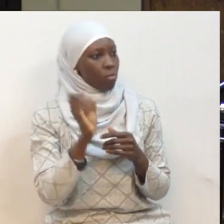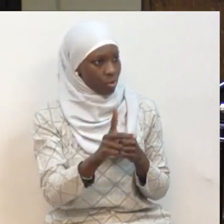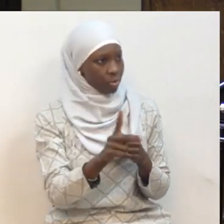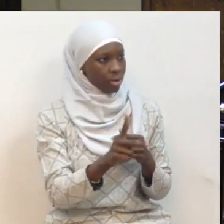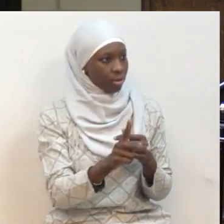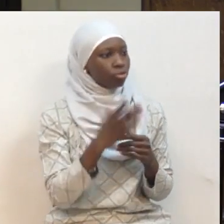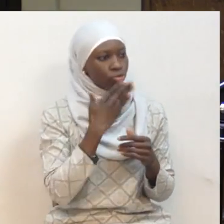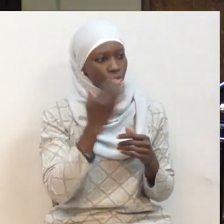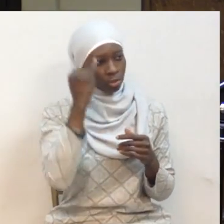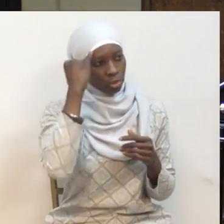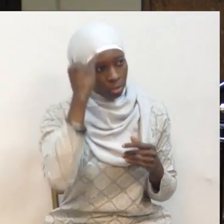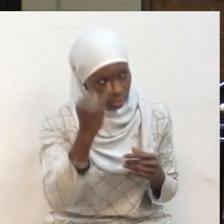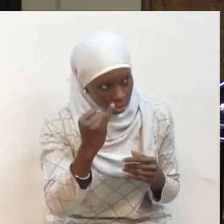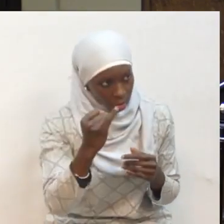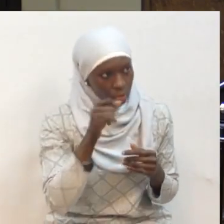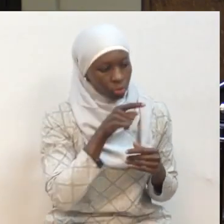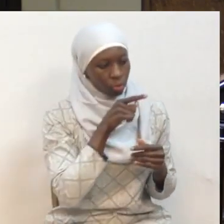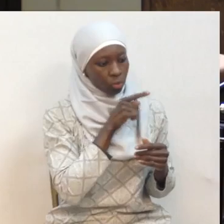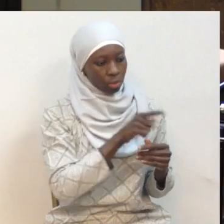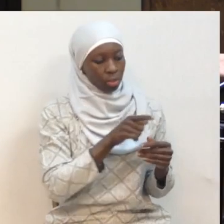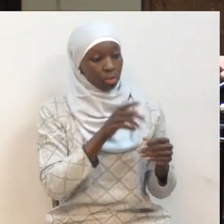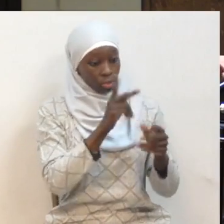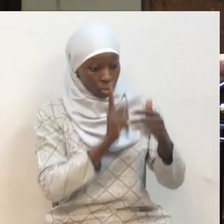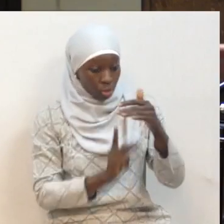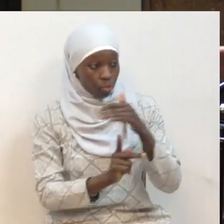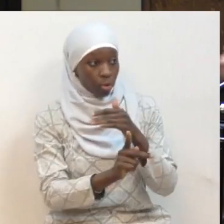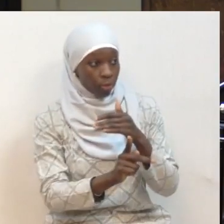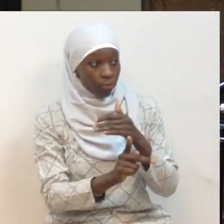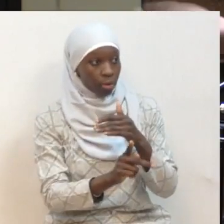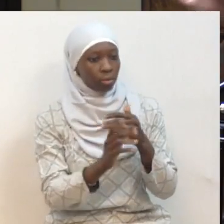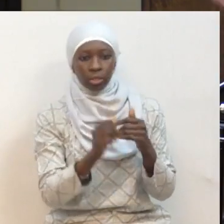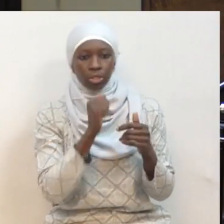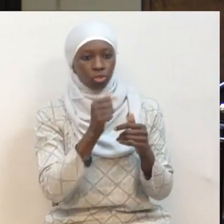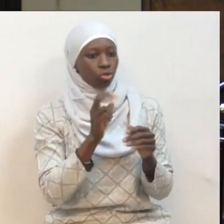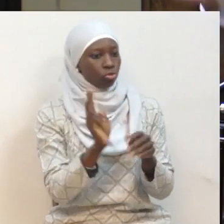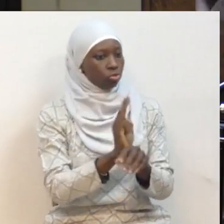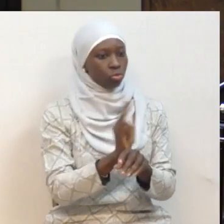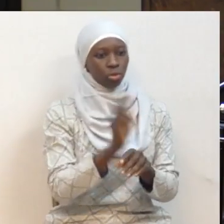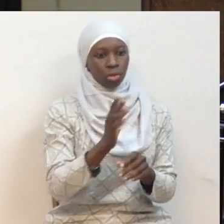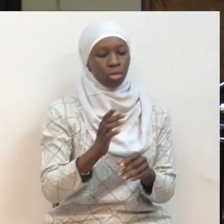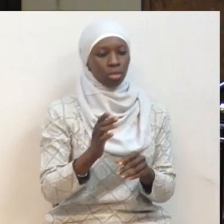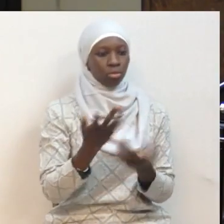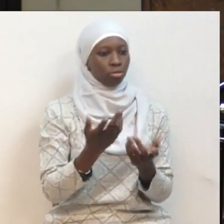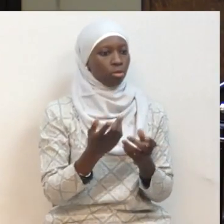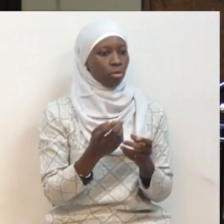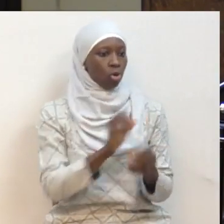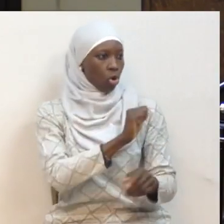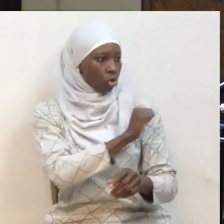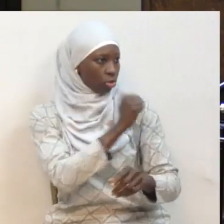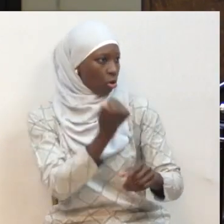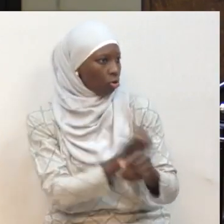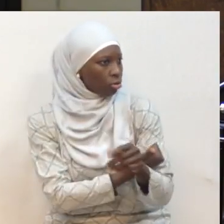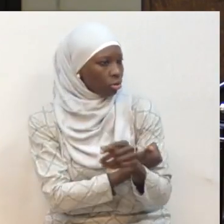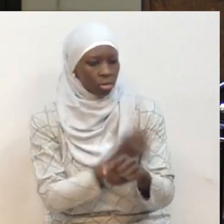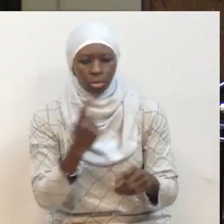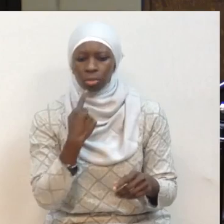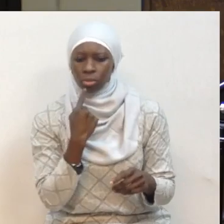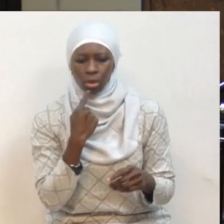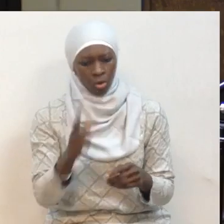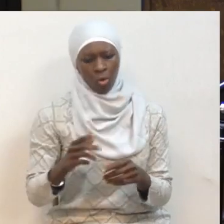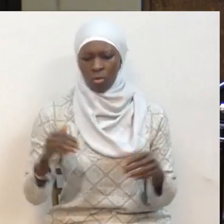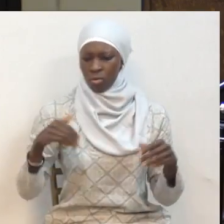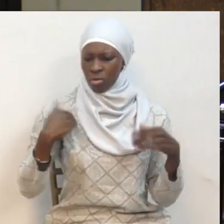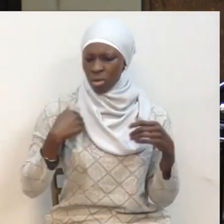privileged access to revelation to tell the young man, you don't know, I am the Prophet. That is not the